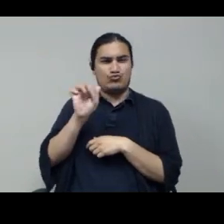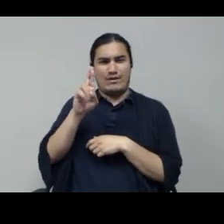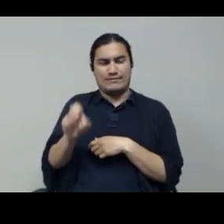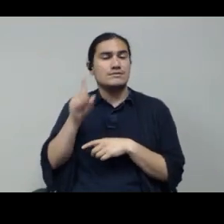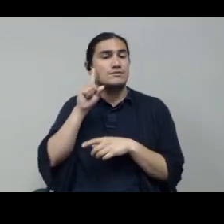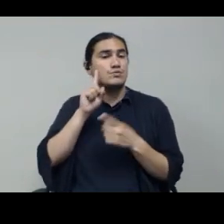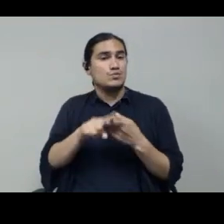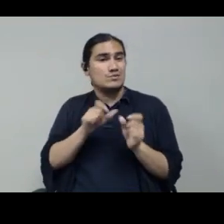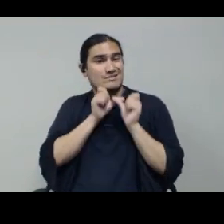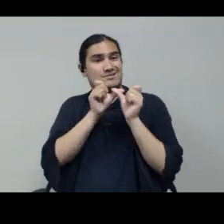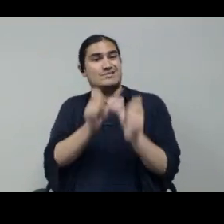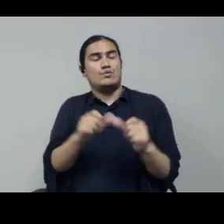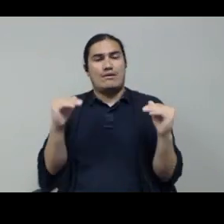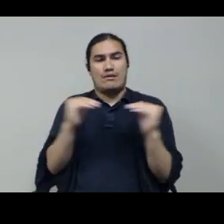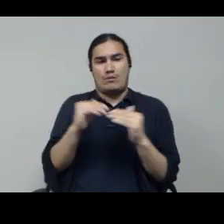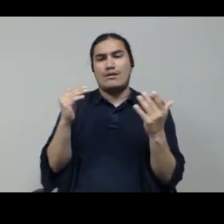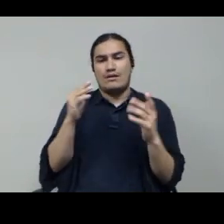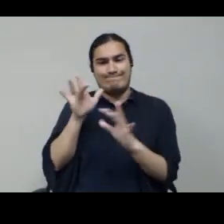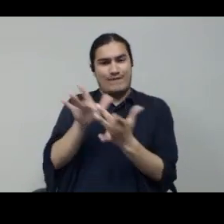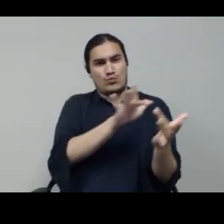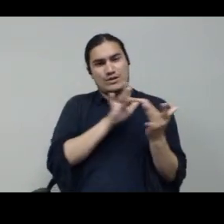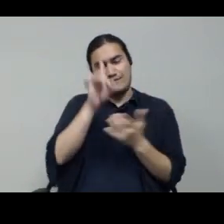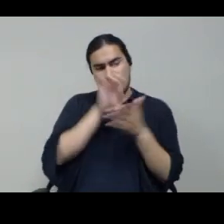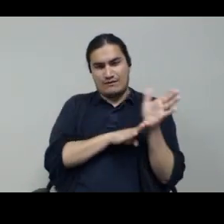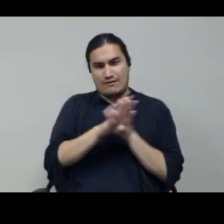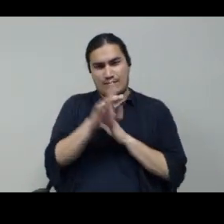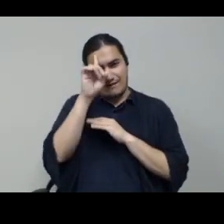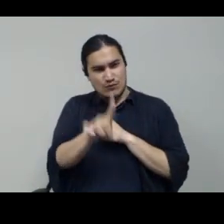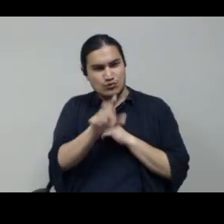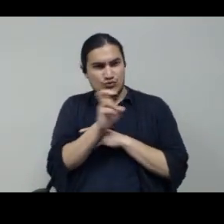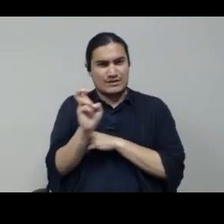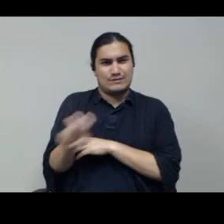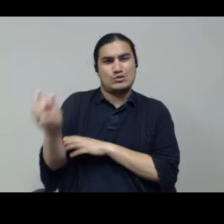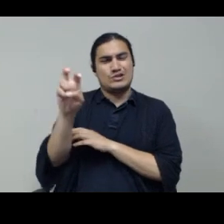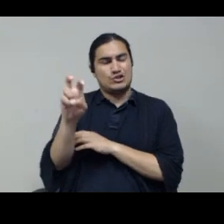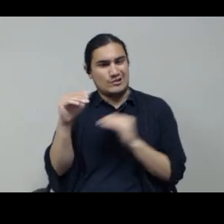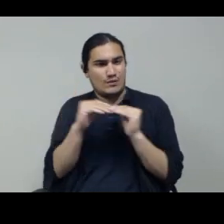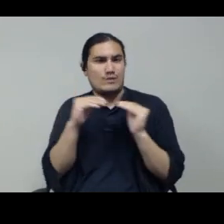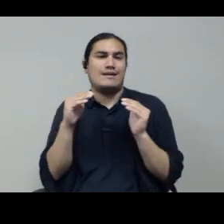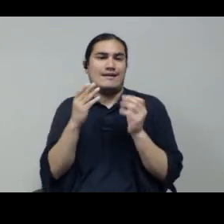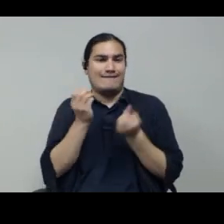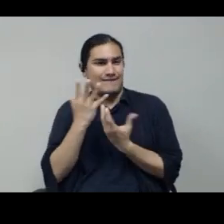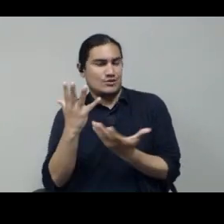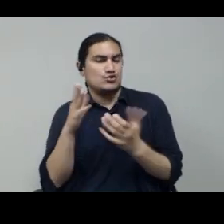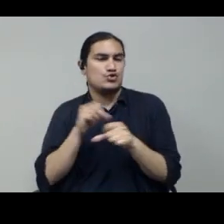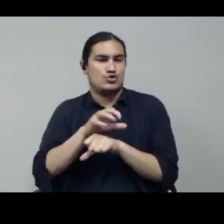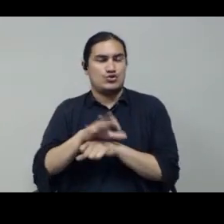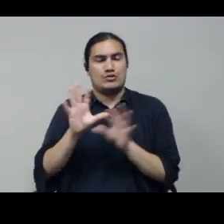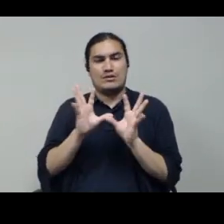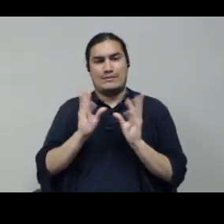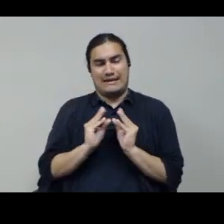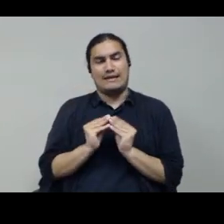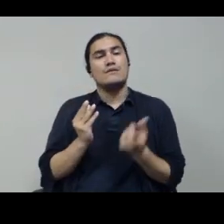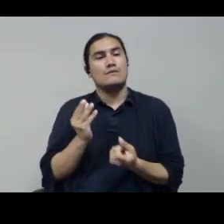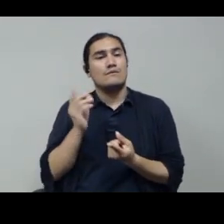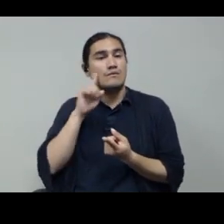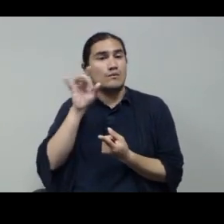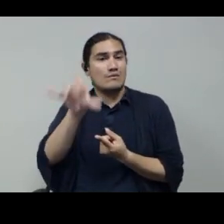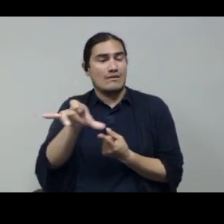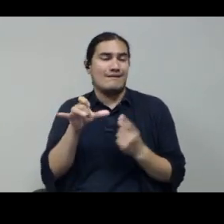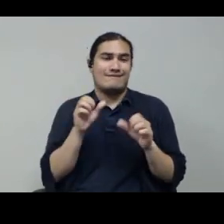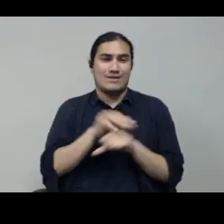continue equity outreach efforts through the development of a Transportation Equity Advisory Committee. Born out of CalSTA, we intend for the Equity